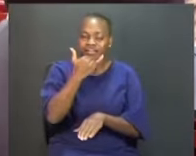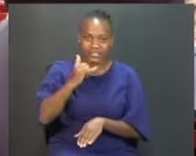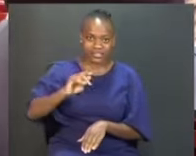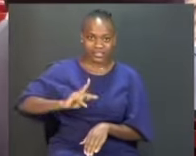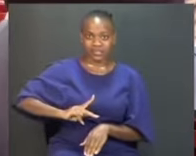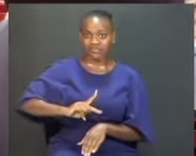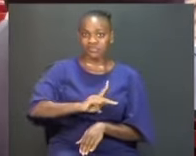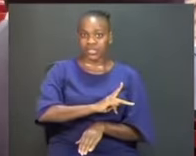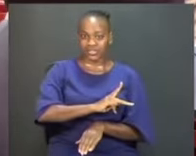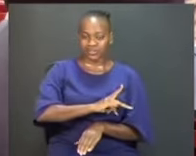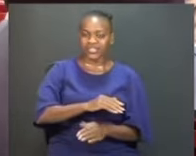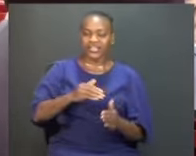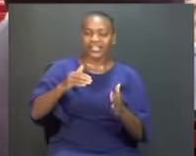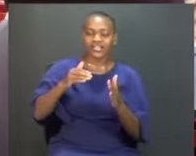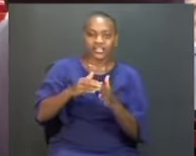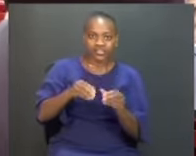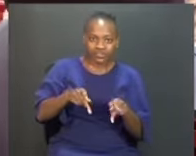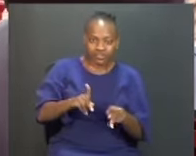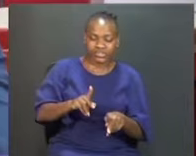privilege.